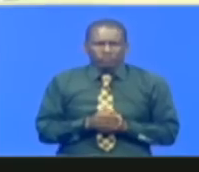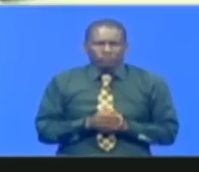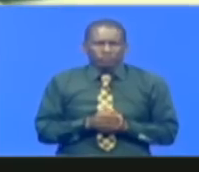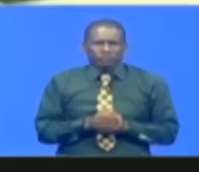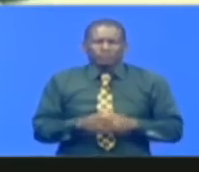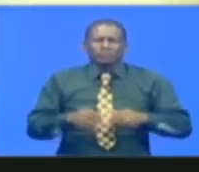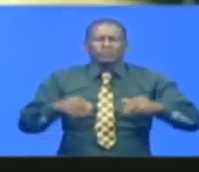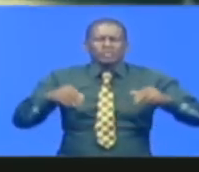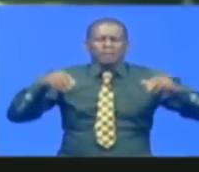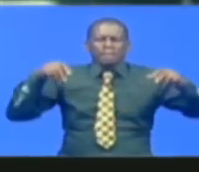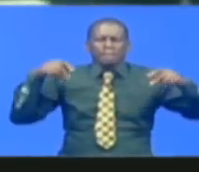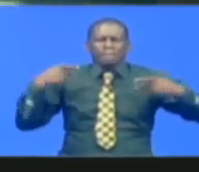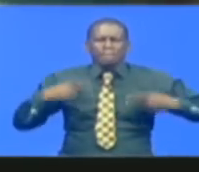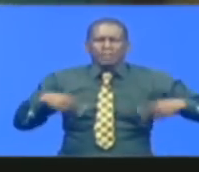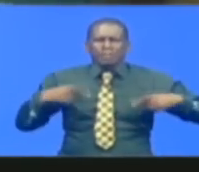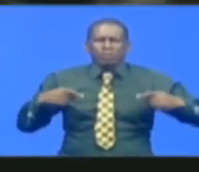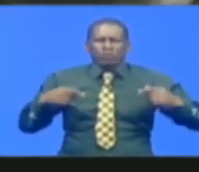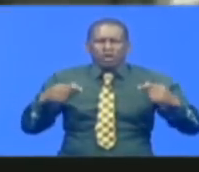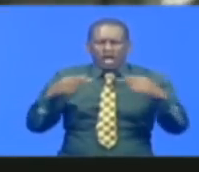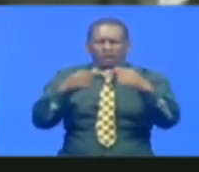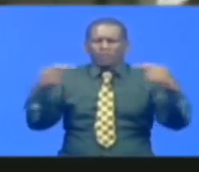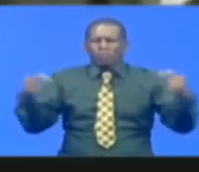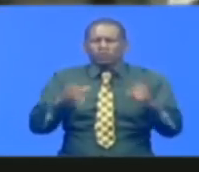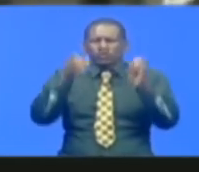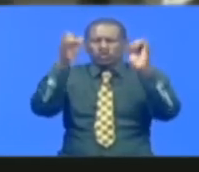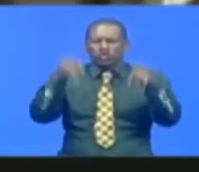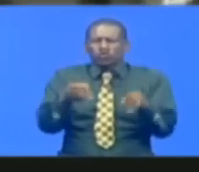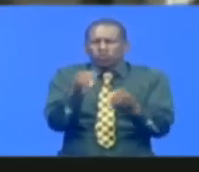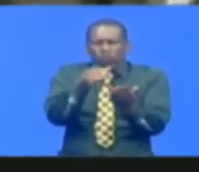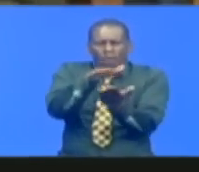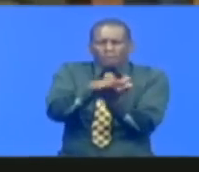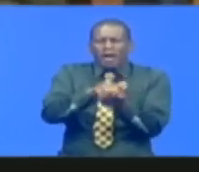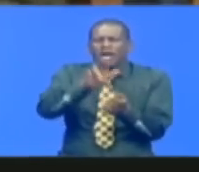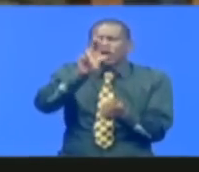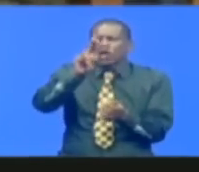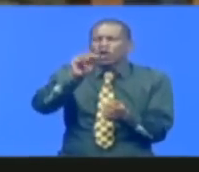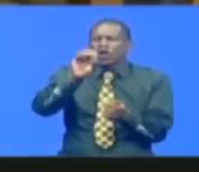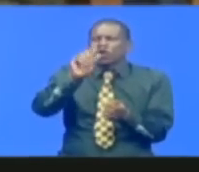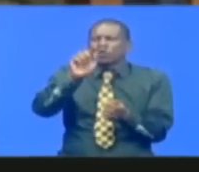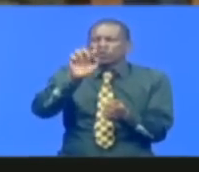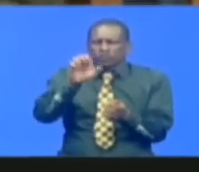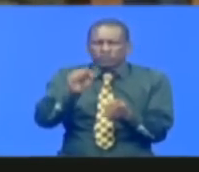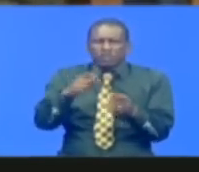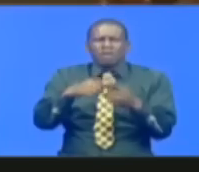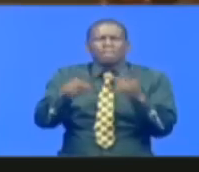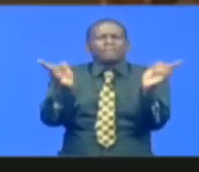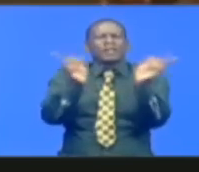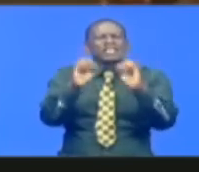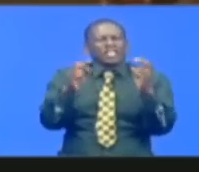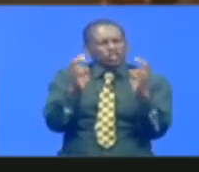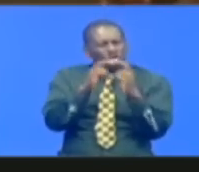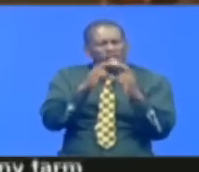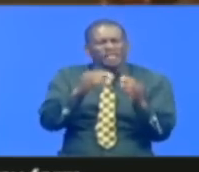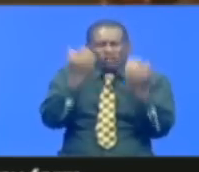People have been opposing new notes, but they have not consulted lawyers like me,